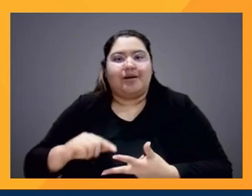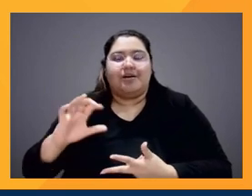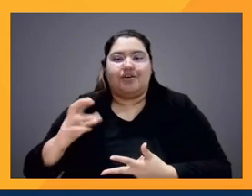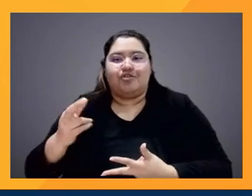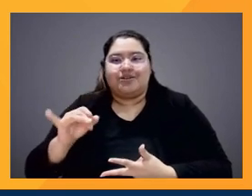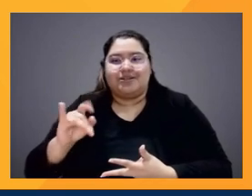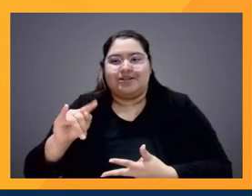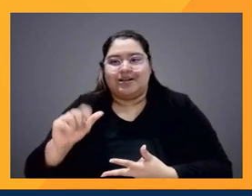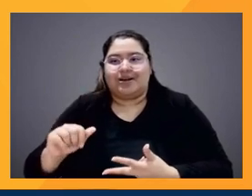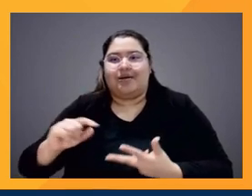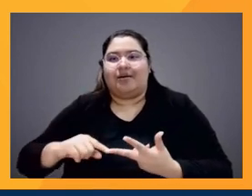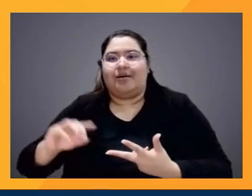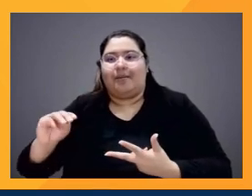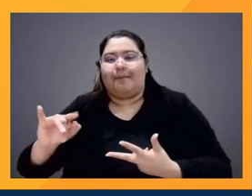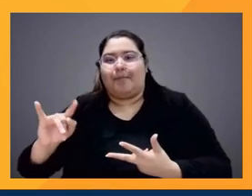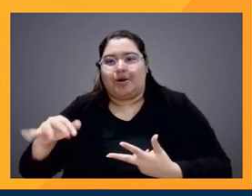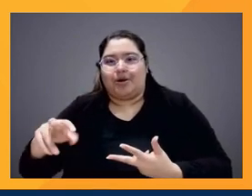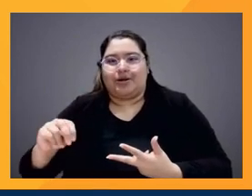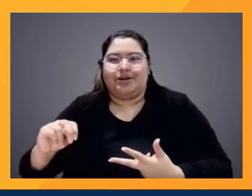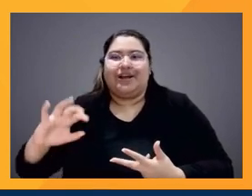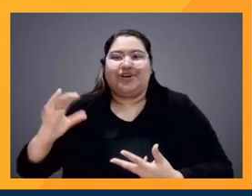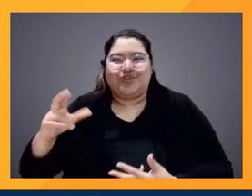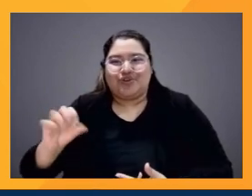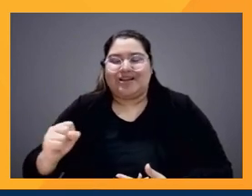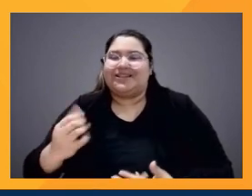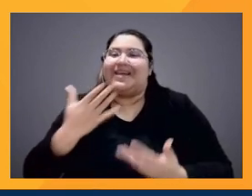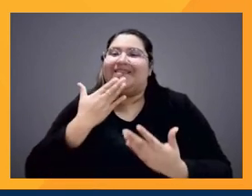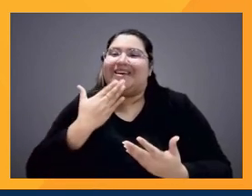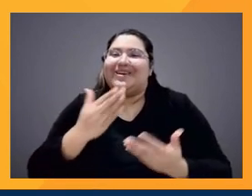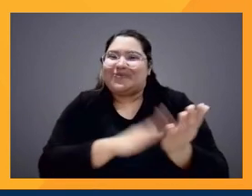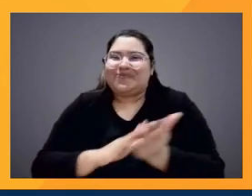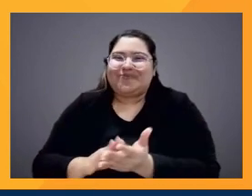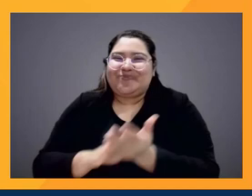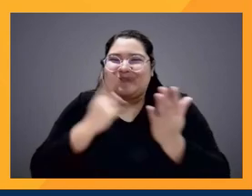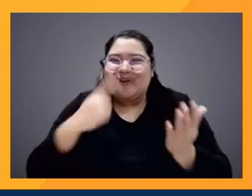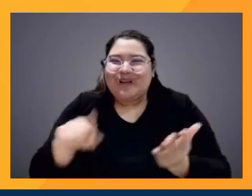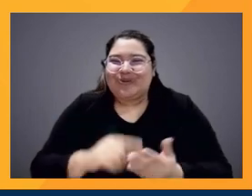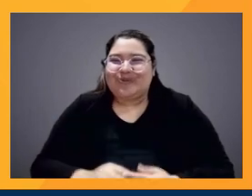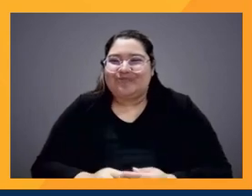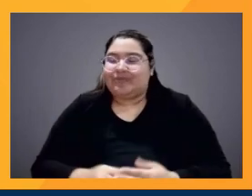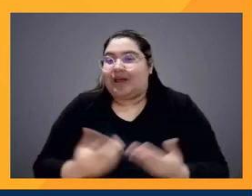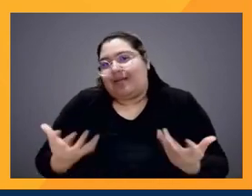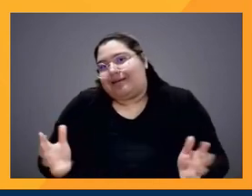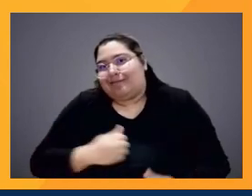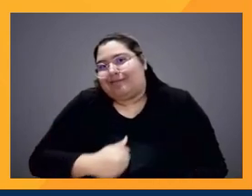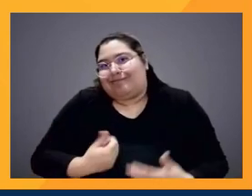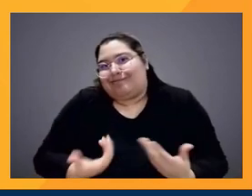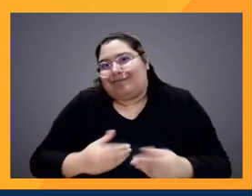pursue the work is a 76-year-old immigrant